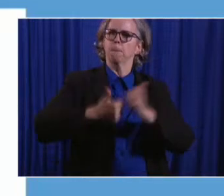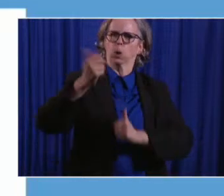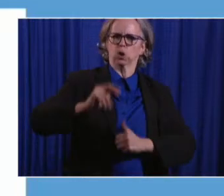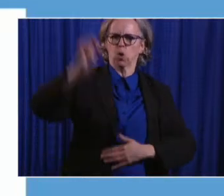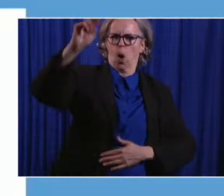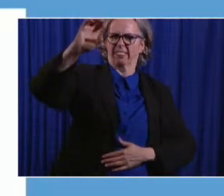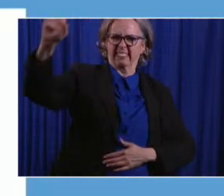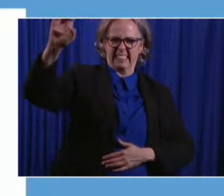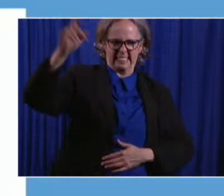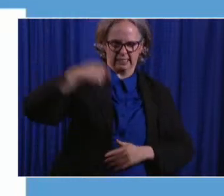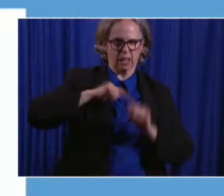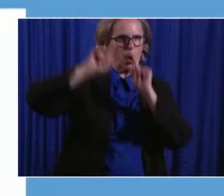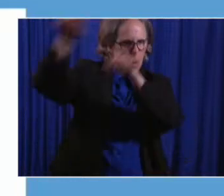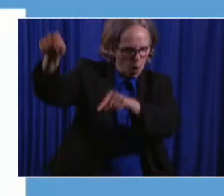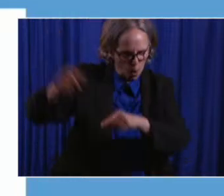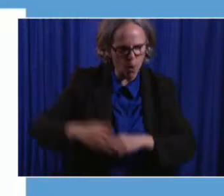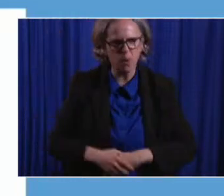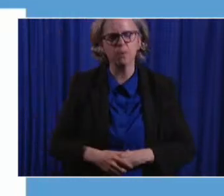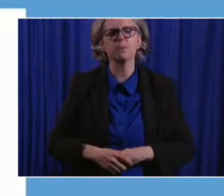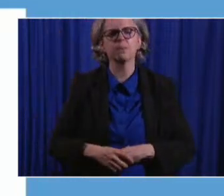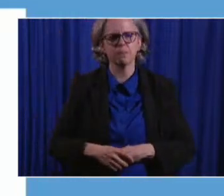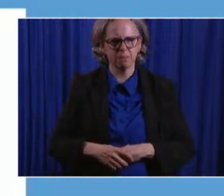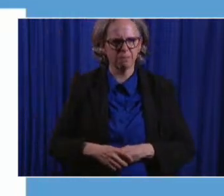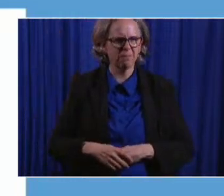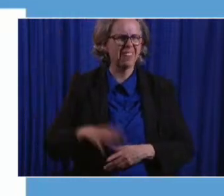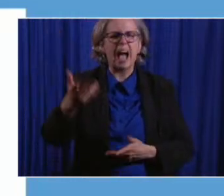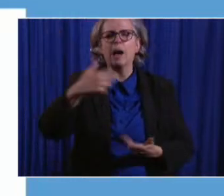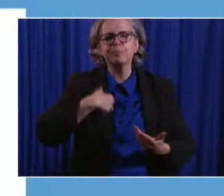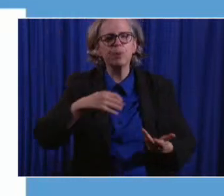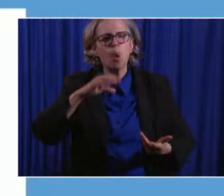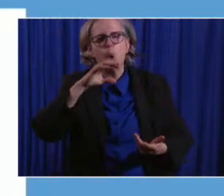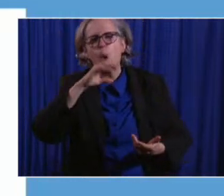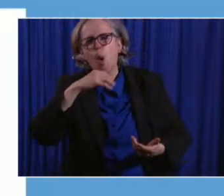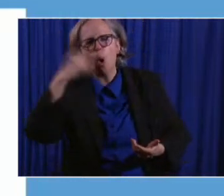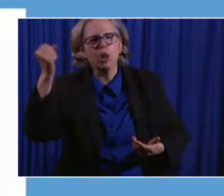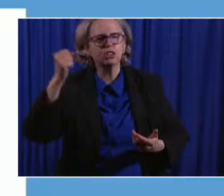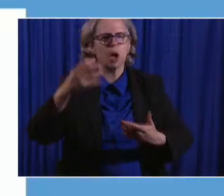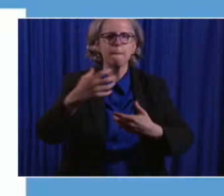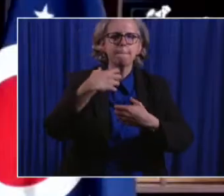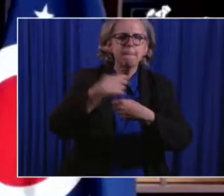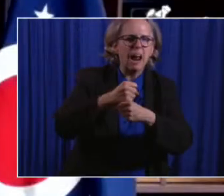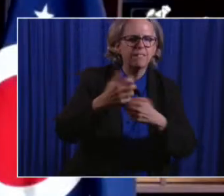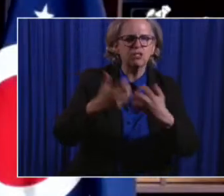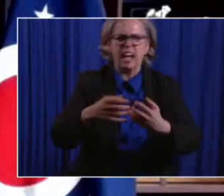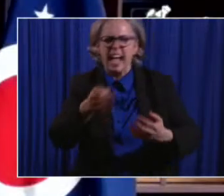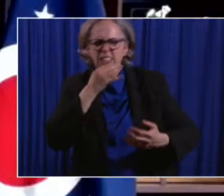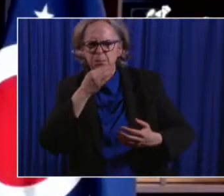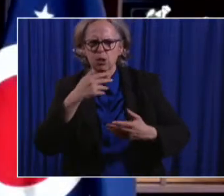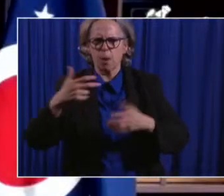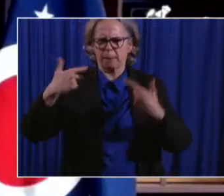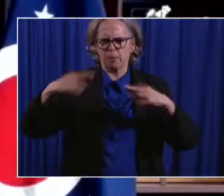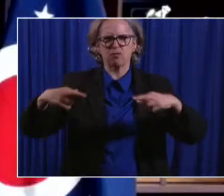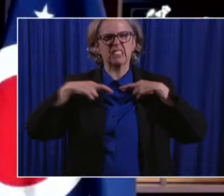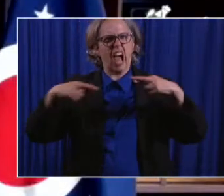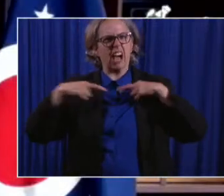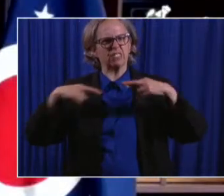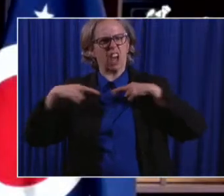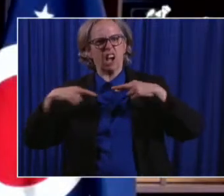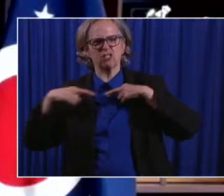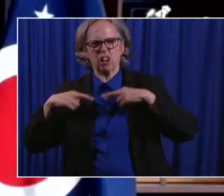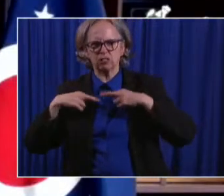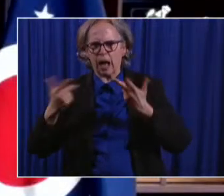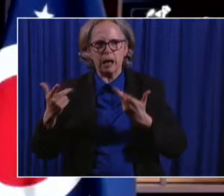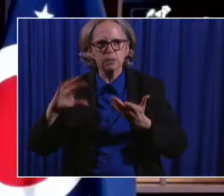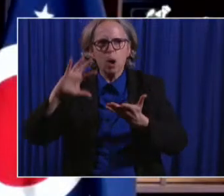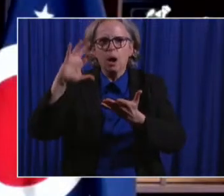older manufacturing specialists who were leaving the business, they were using it to train the next generation, which is a great idea for what we